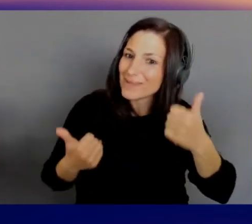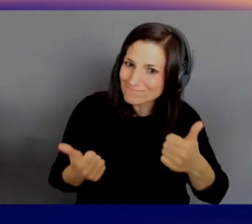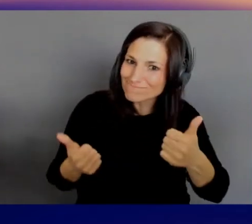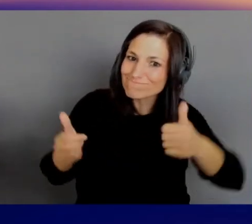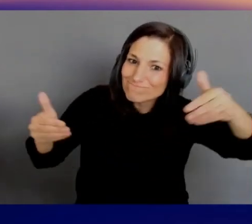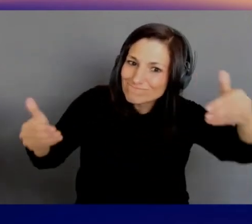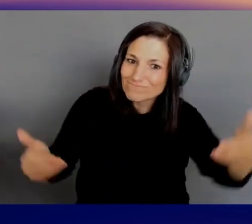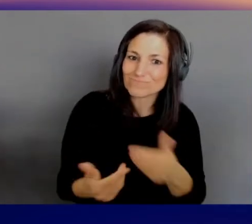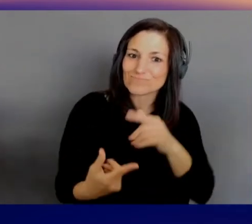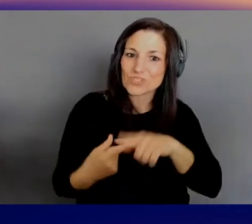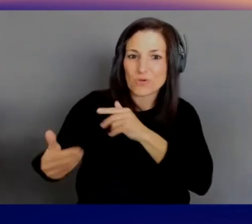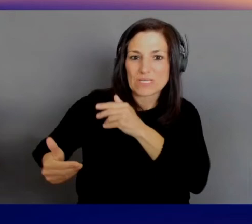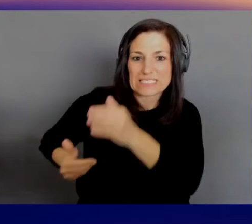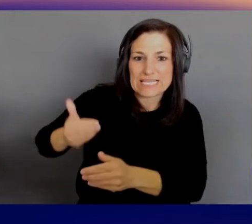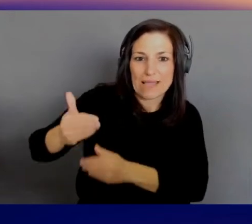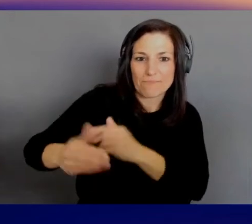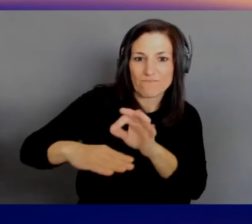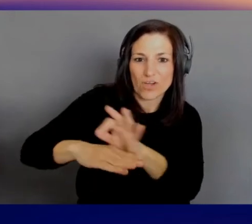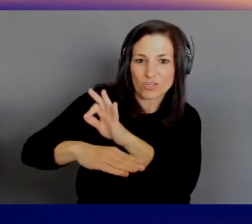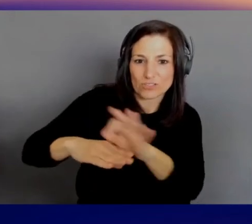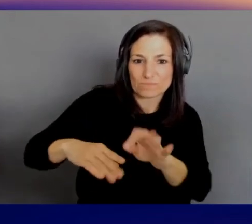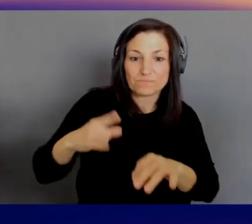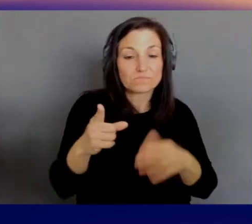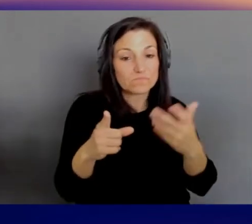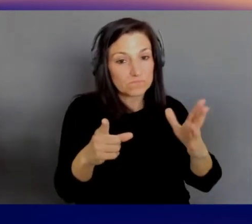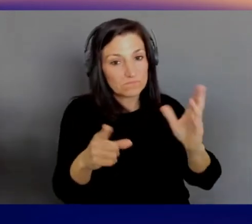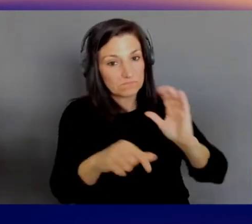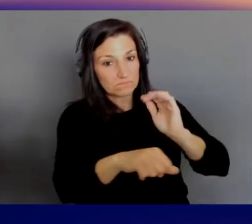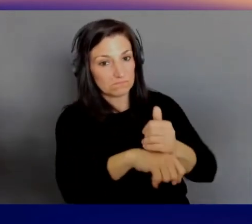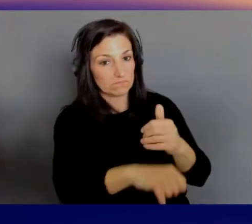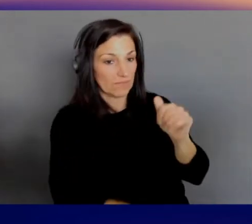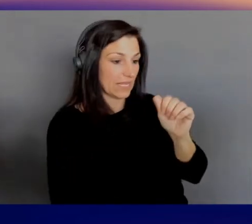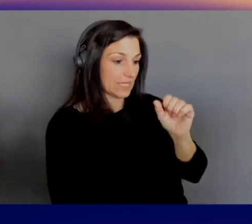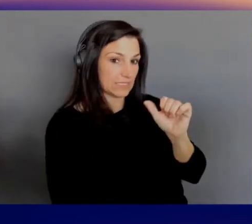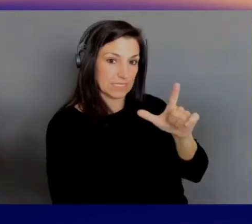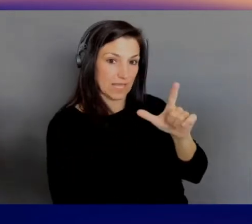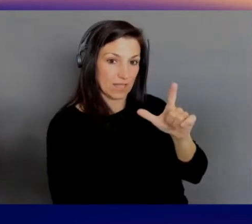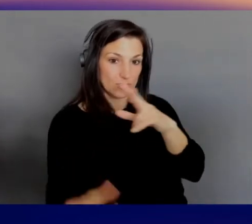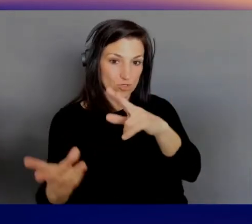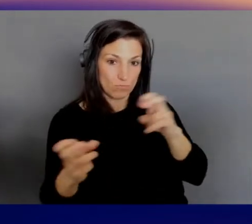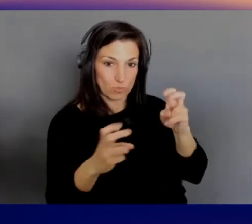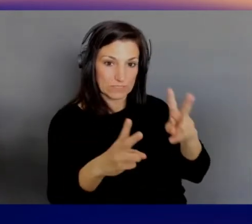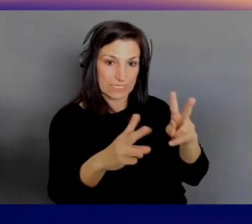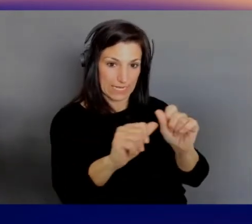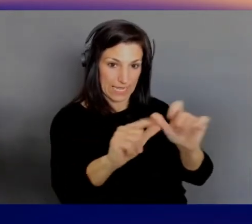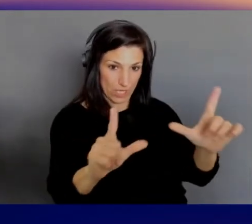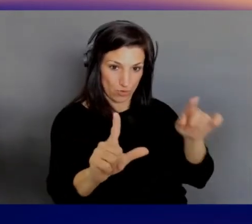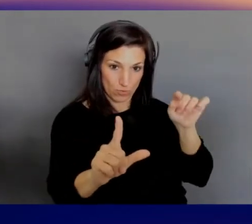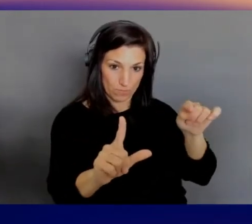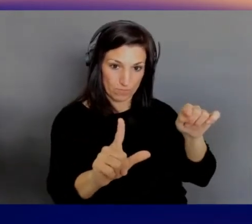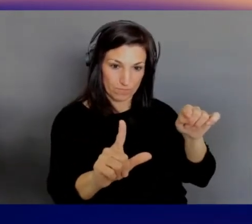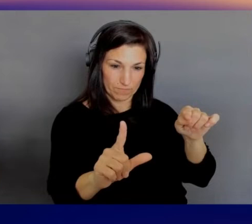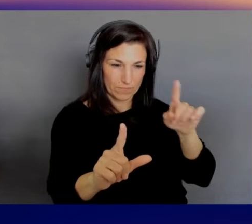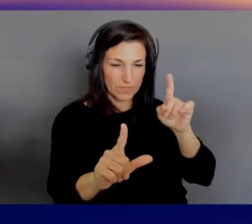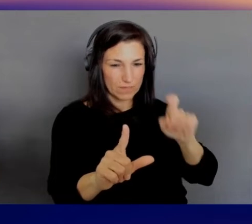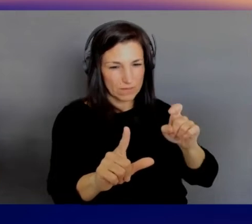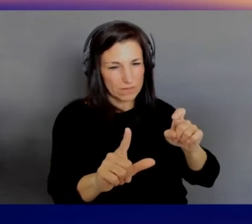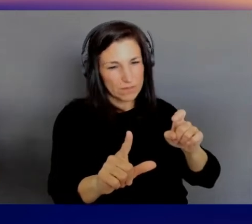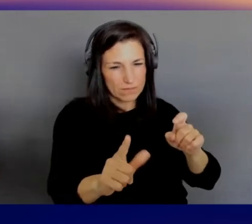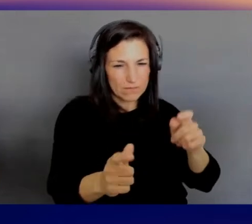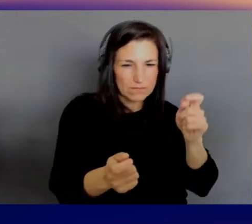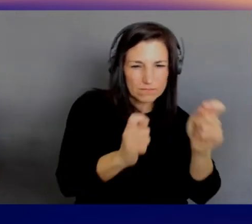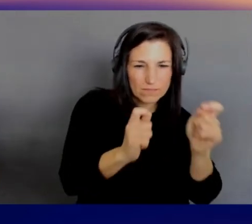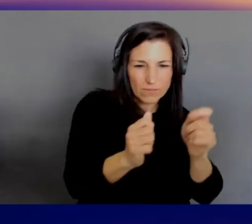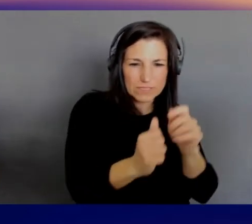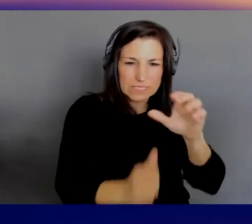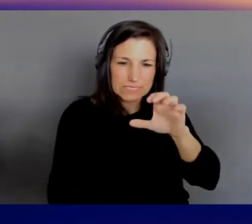Functions. So once you get the ASL, you post it here, and then you have to deal with the SAM template or CDK and start working with